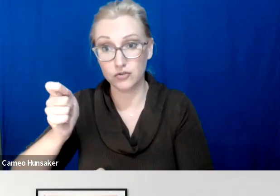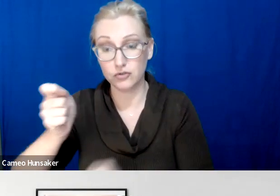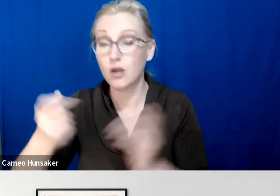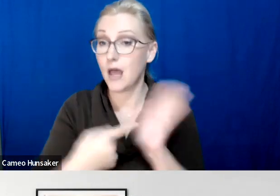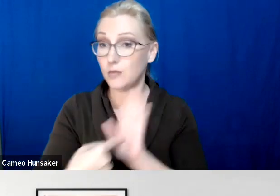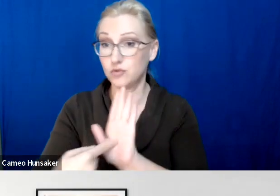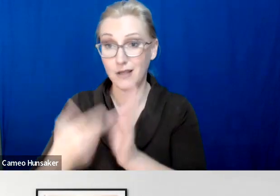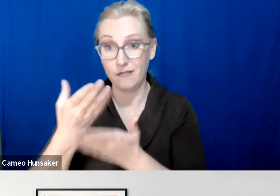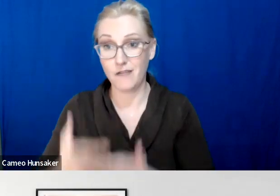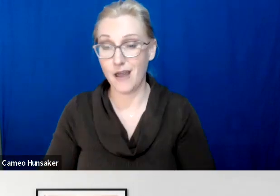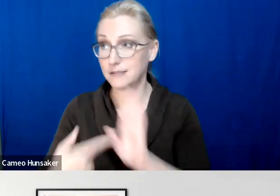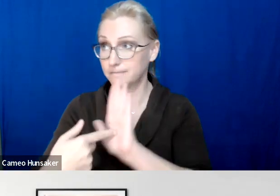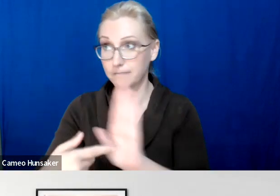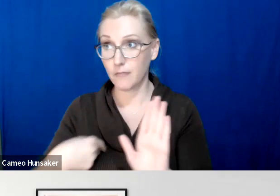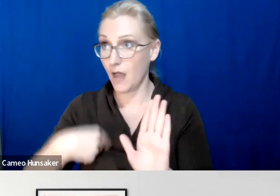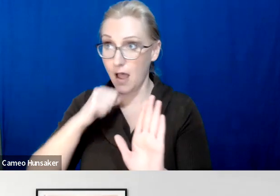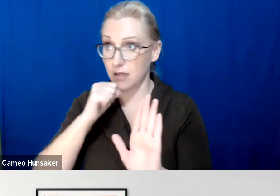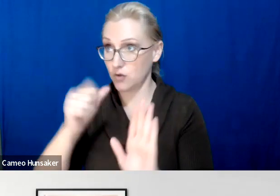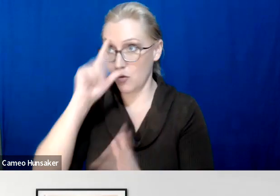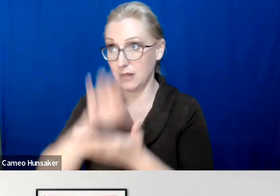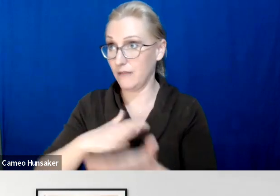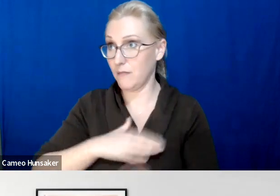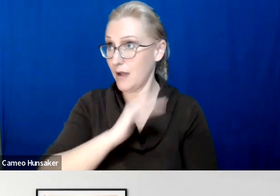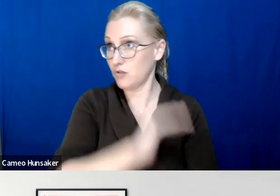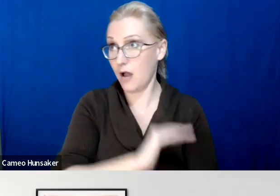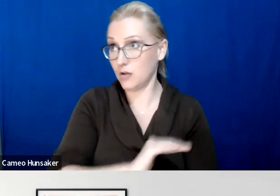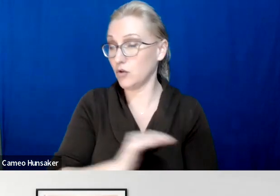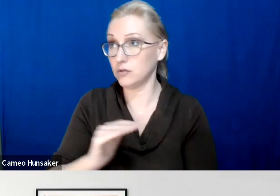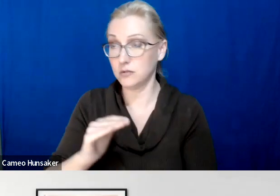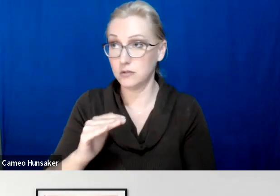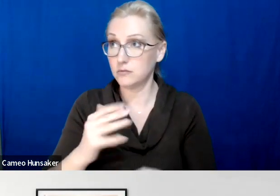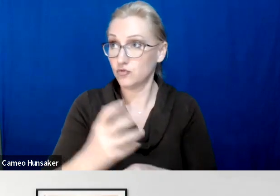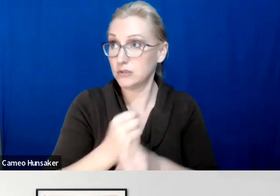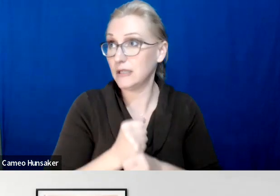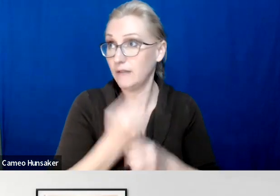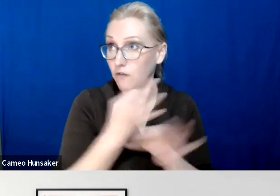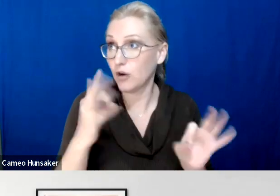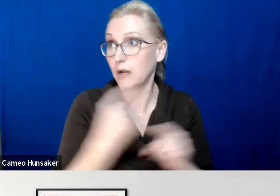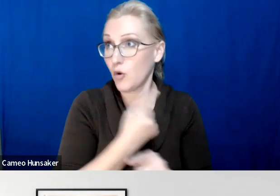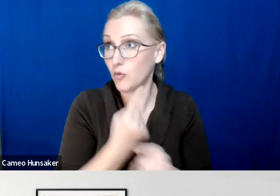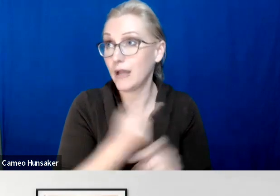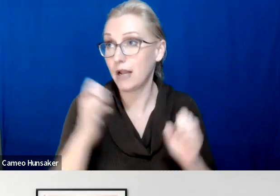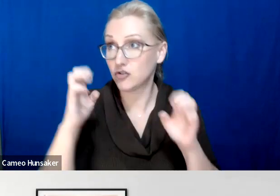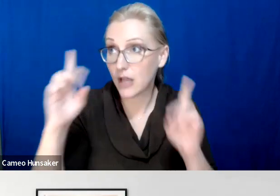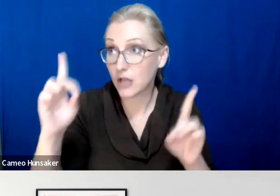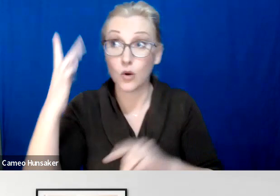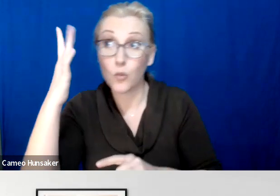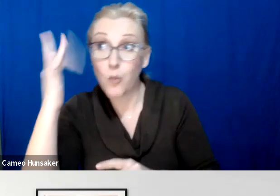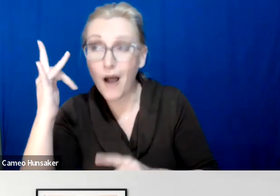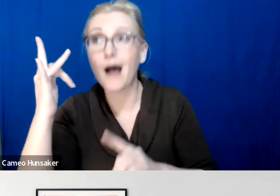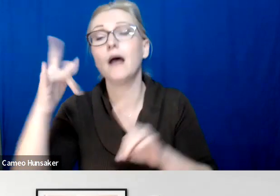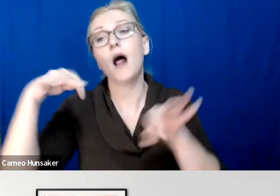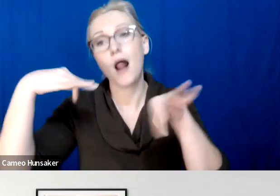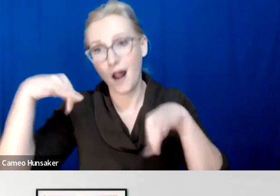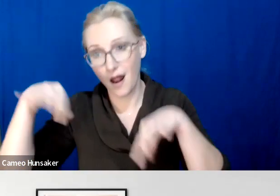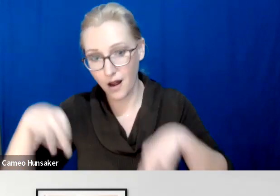being afforded a free and appropriate public education. Here's why, here's how they're performing, here's how they've regressed compared